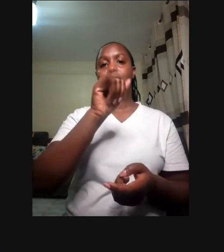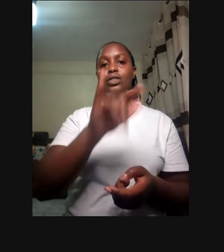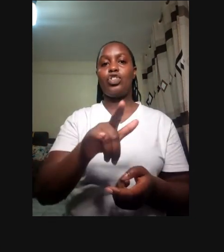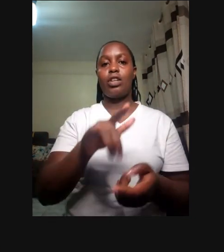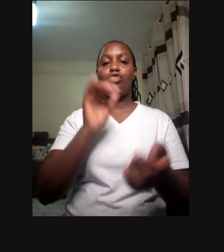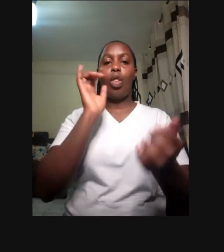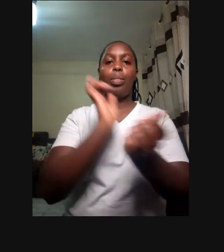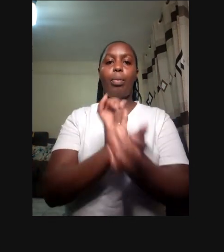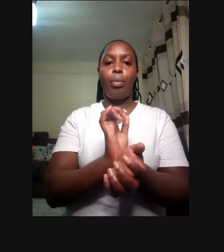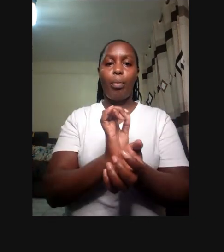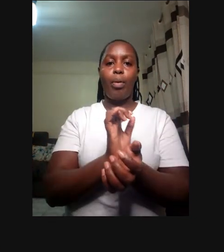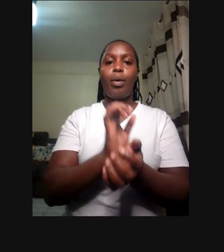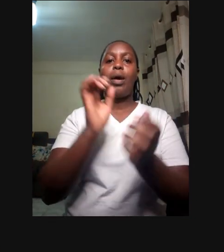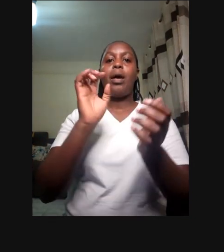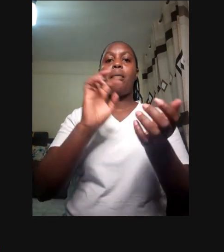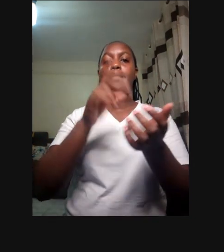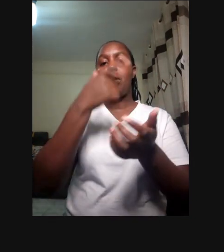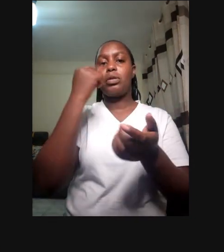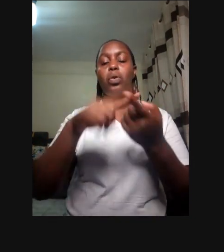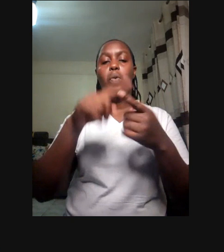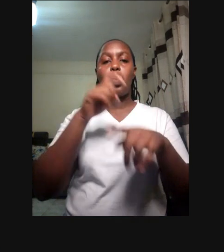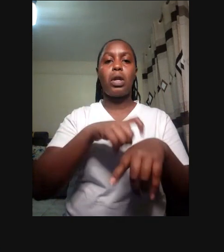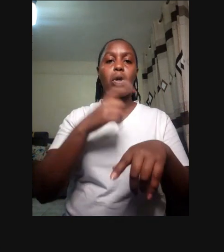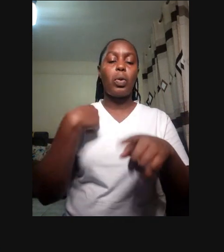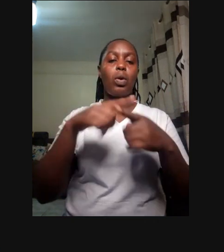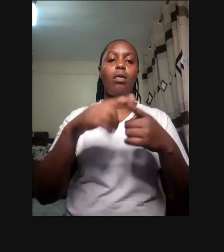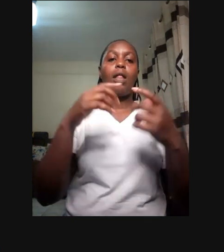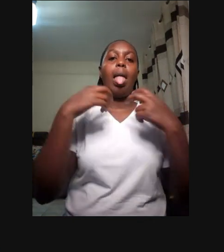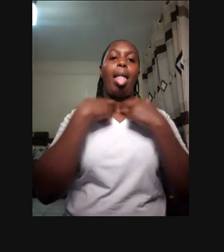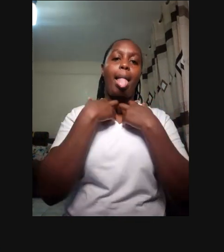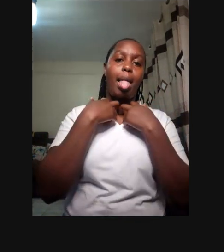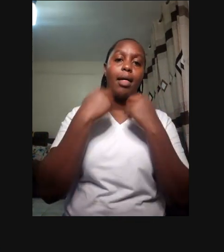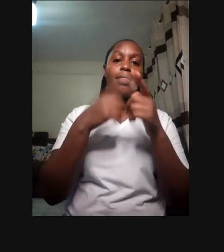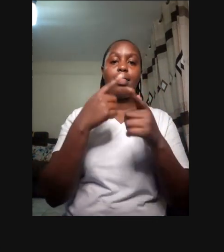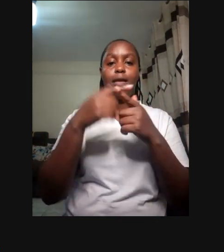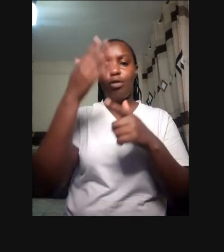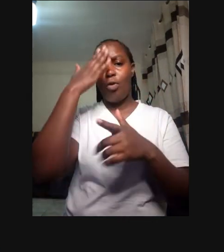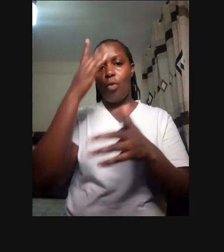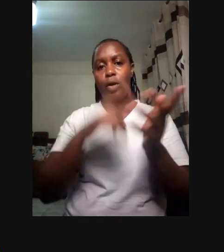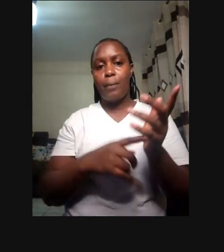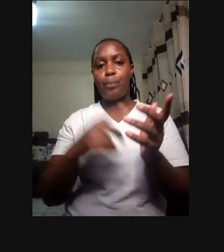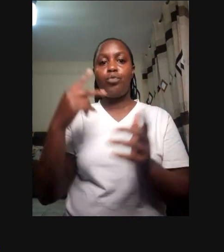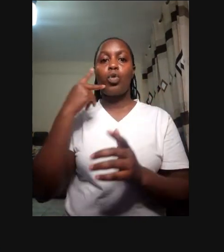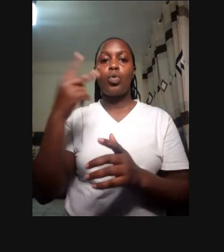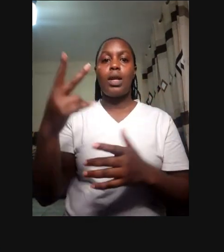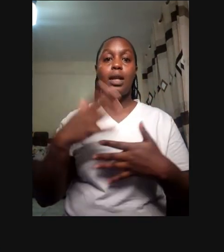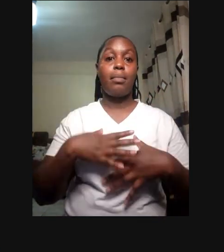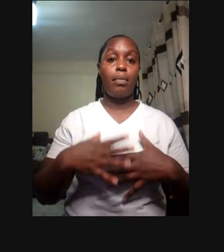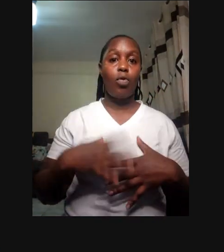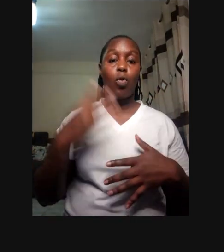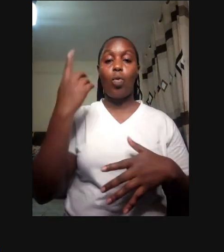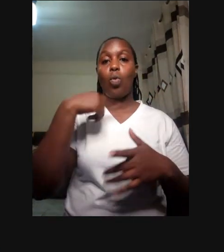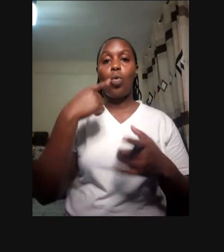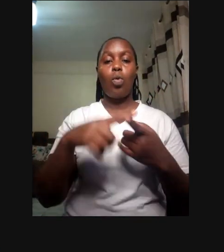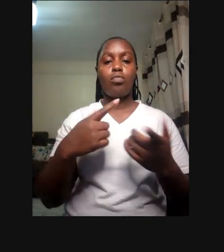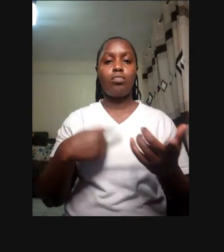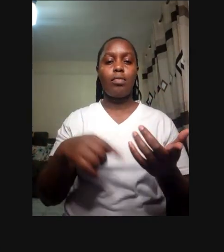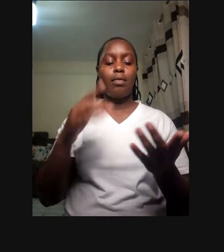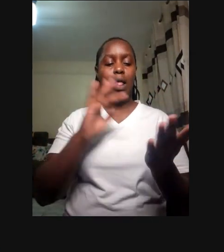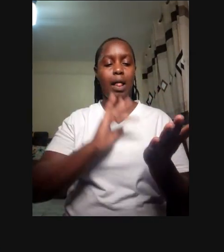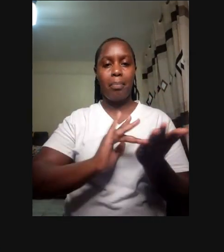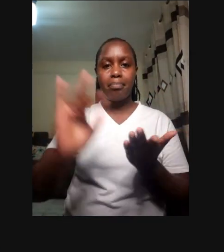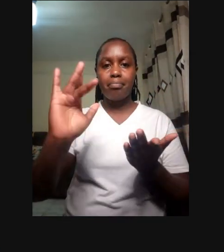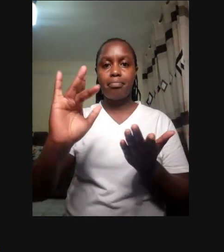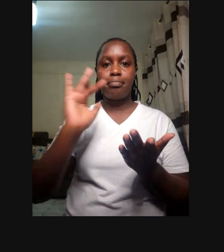to get out of it. So even if you're stuck there, imagine these are 200 people that just passed and had like